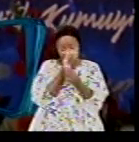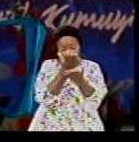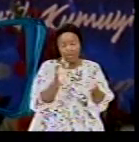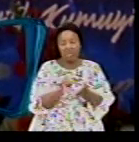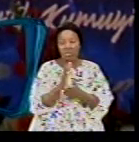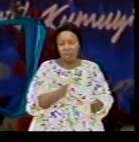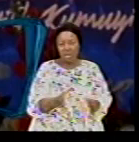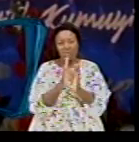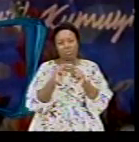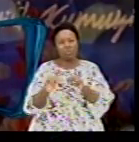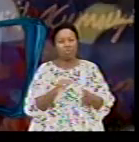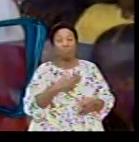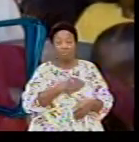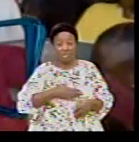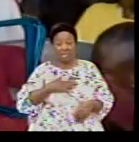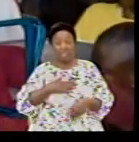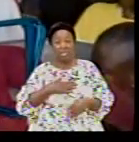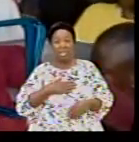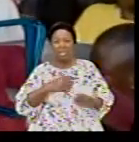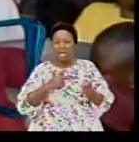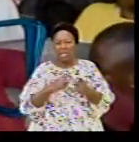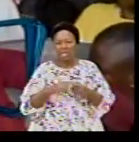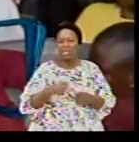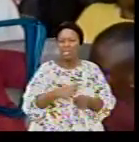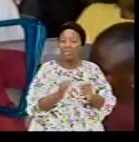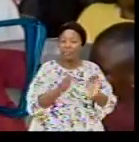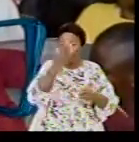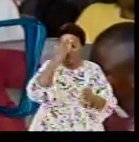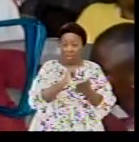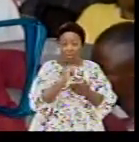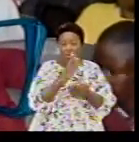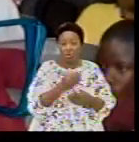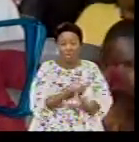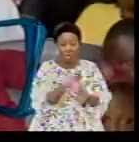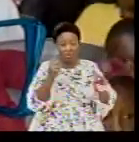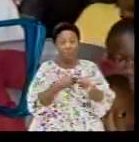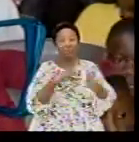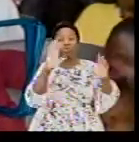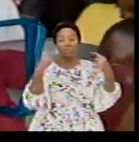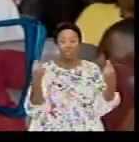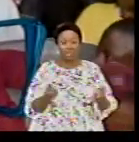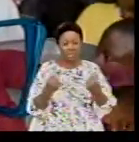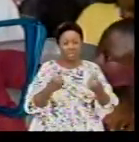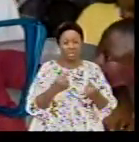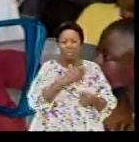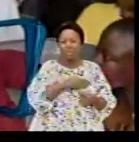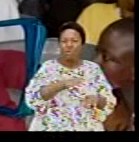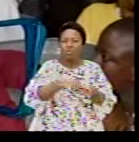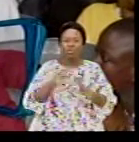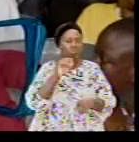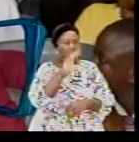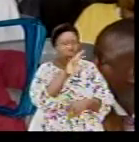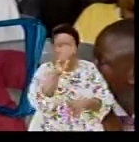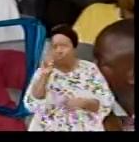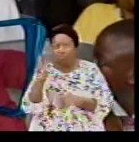Powerful decision. Decision for Christ. To reign with him.